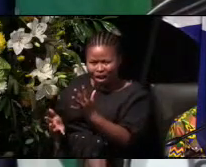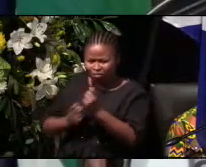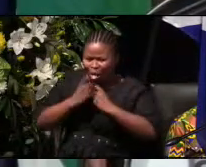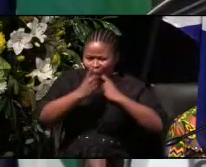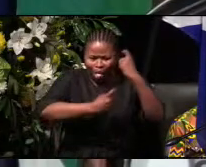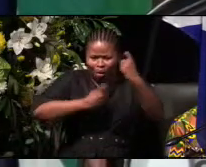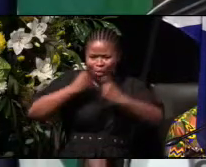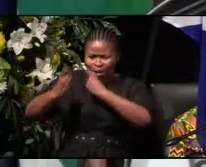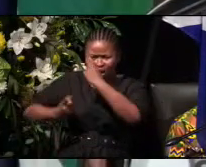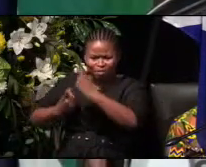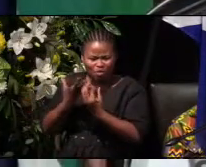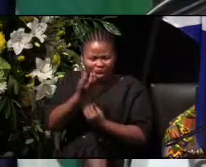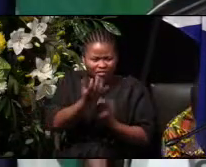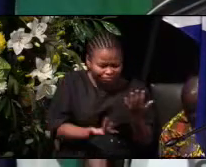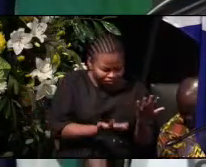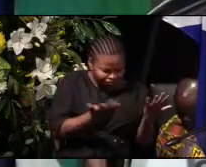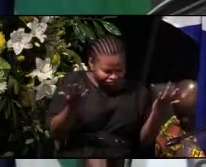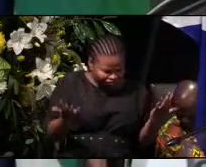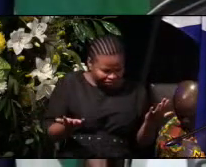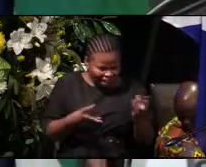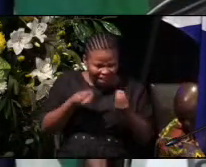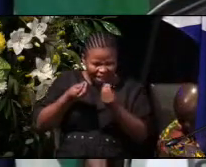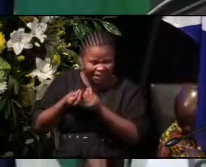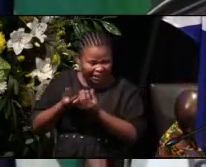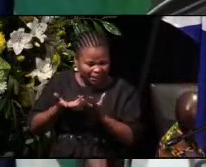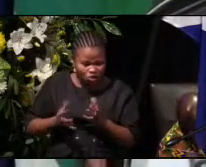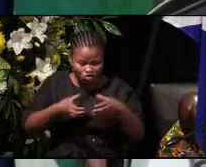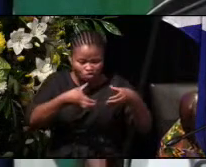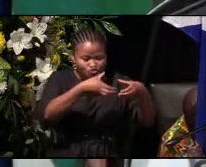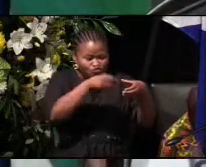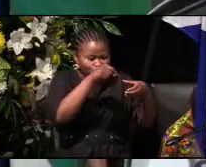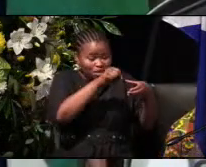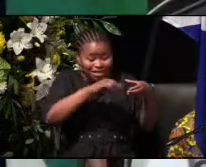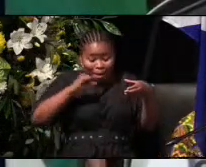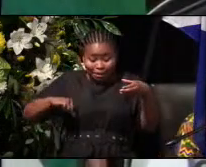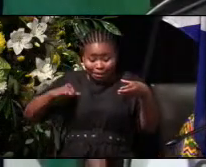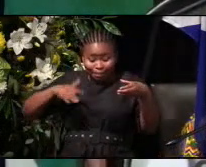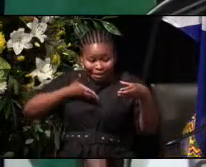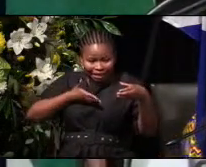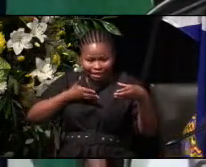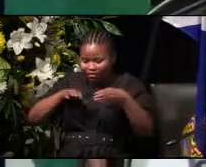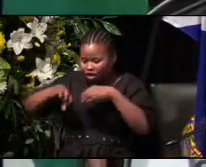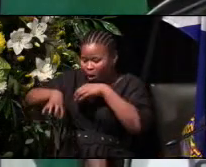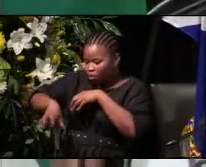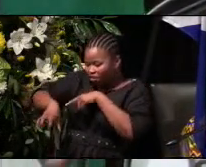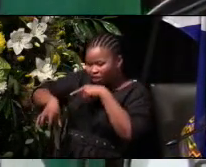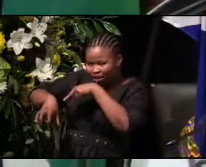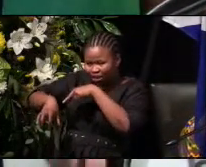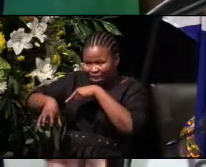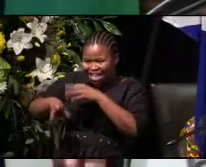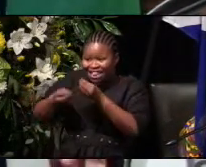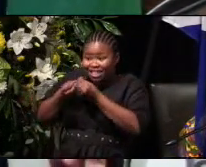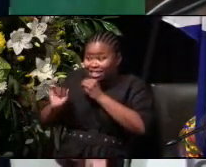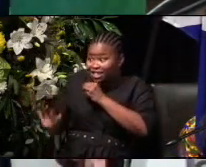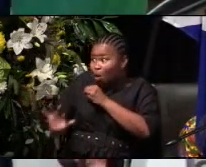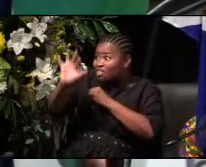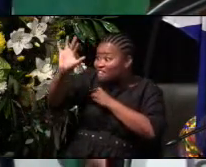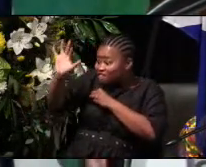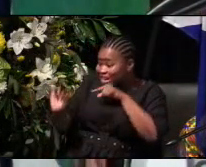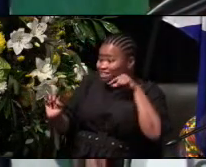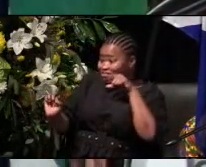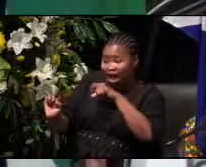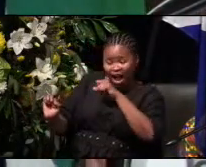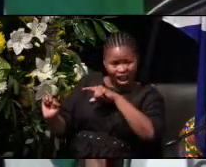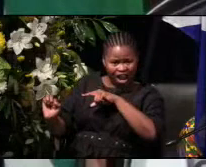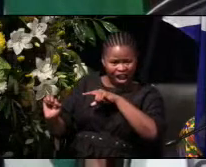complaining that you've got this ethnic group in our municipality in our Province and this is South Africa